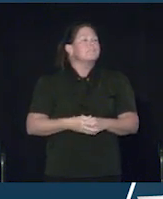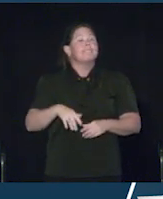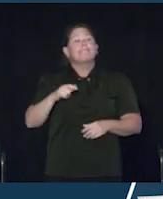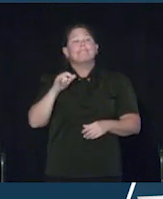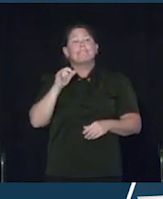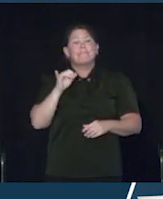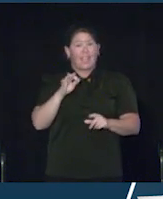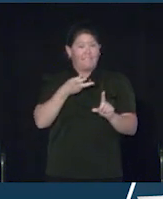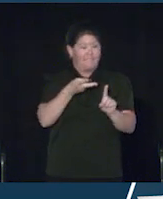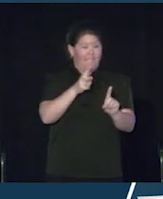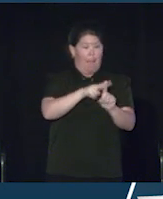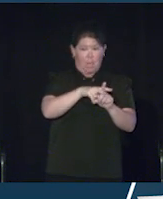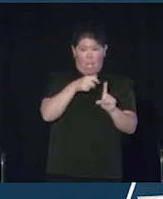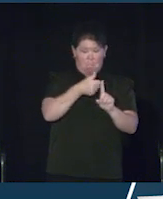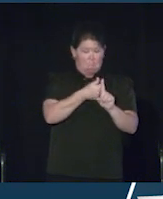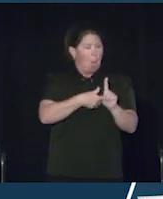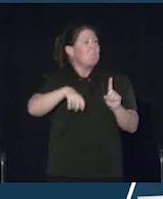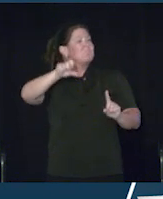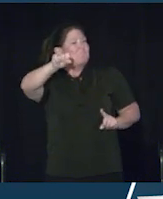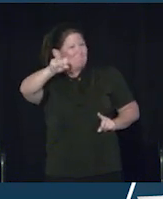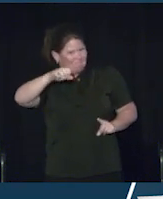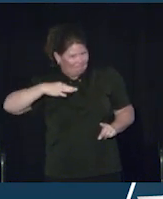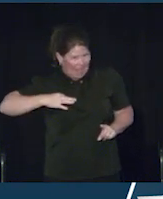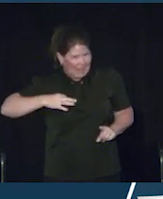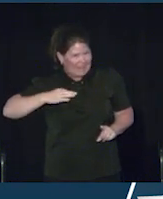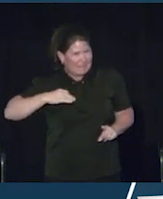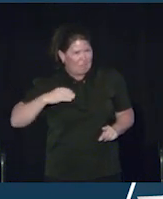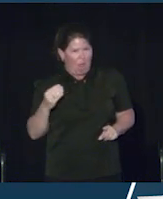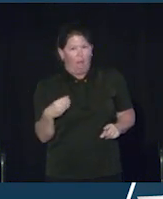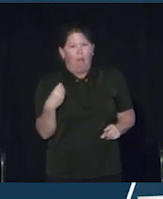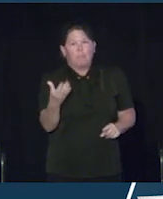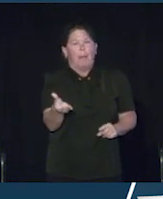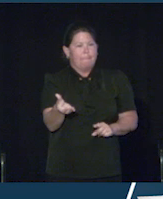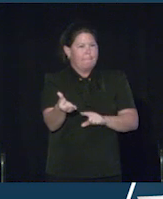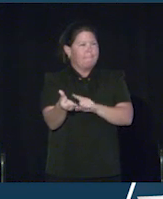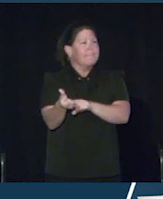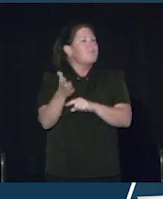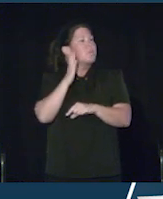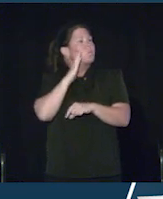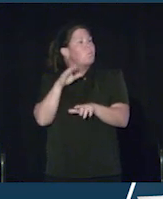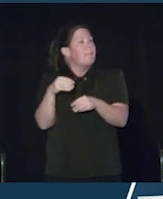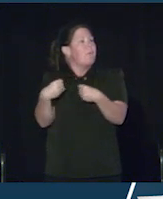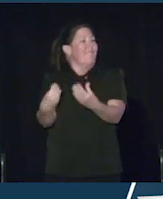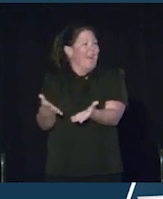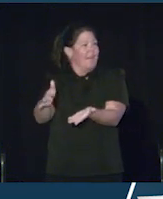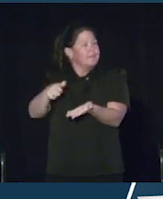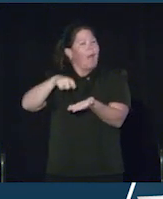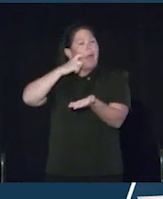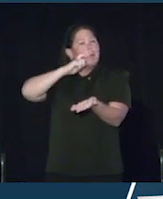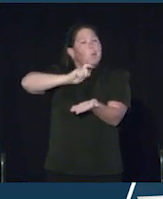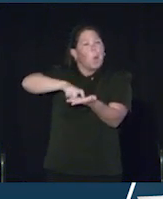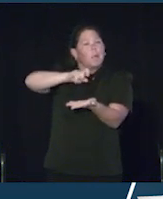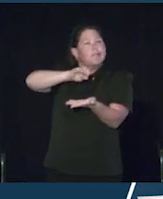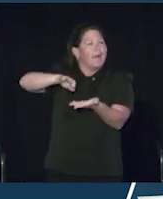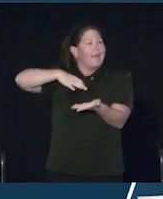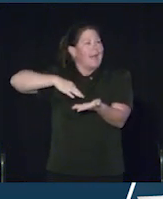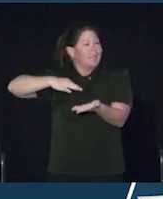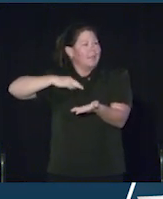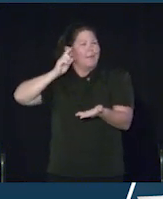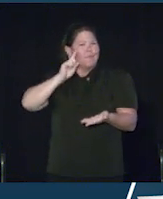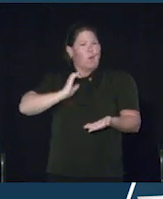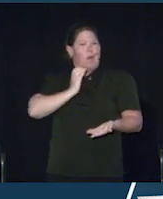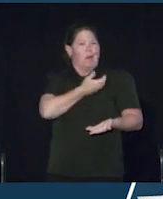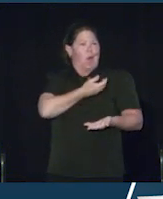determined to be eligible then will receive a notice of eligibility for APD services, and that one will, of